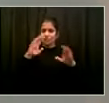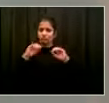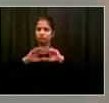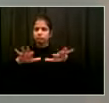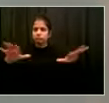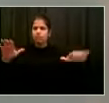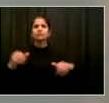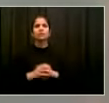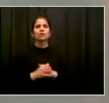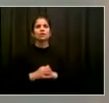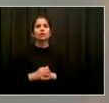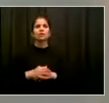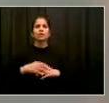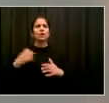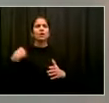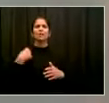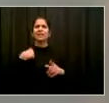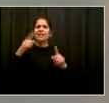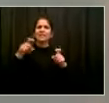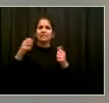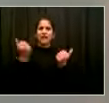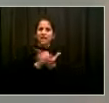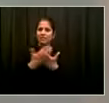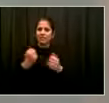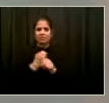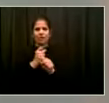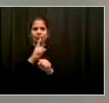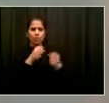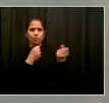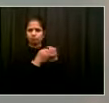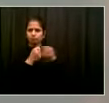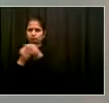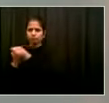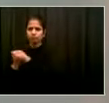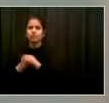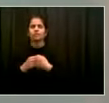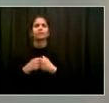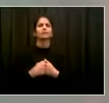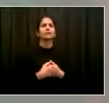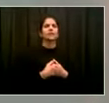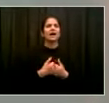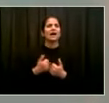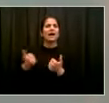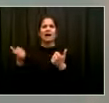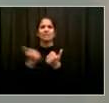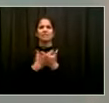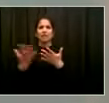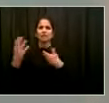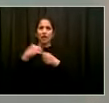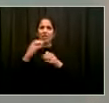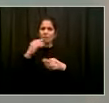on our side at this point as we continue in this sort of tense fight that we have right now with the virus. Thank you. Dr. Toxie.